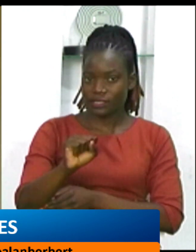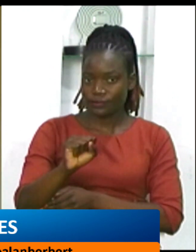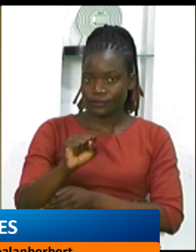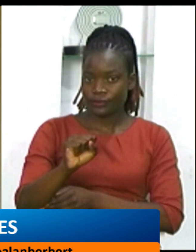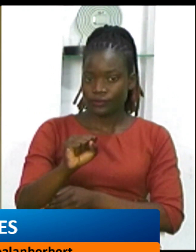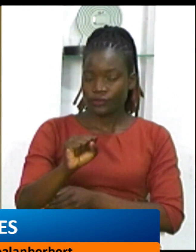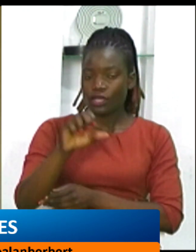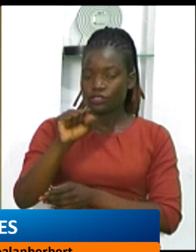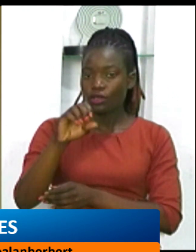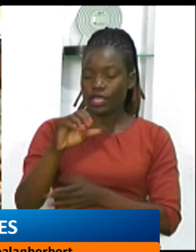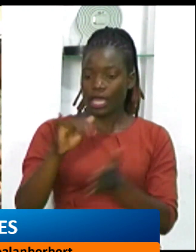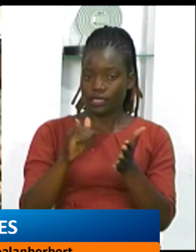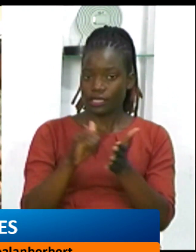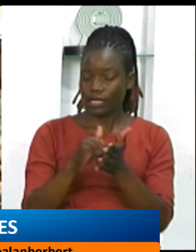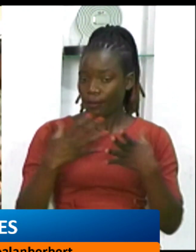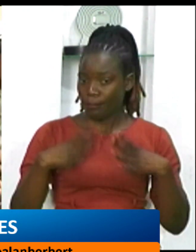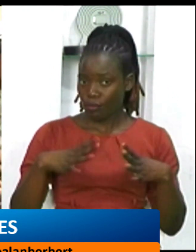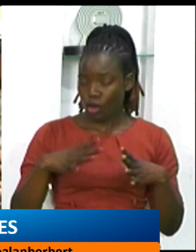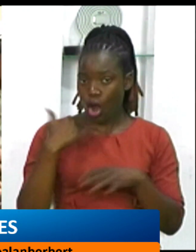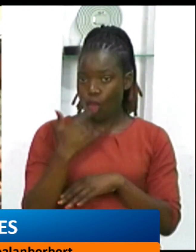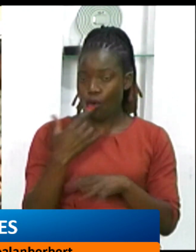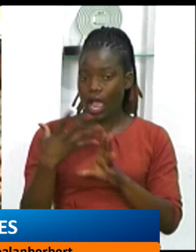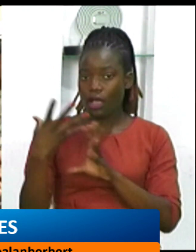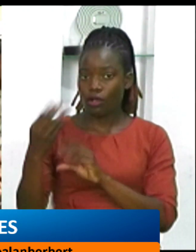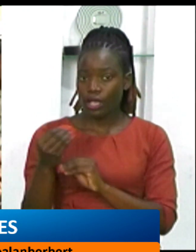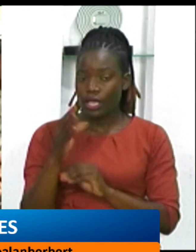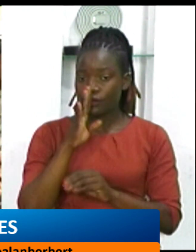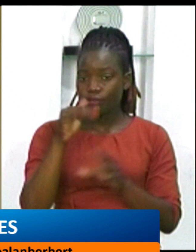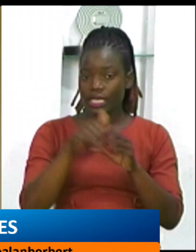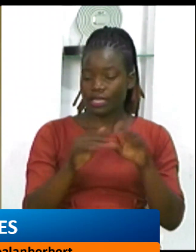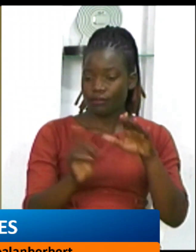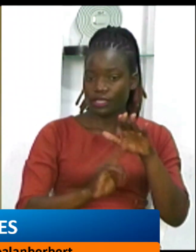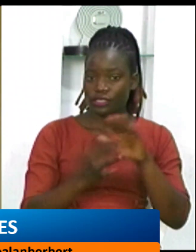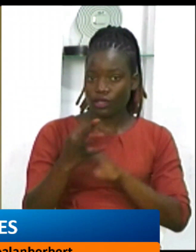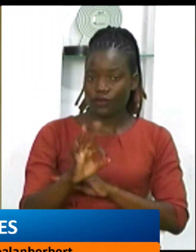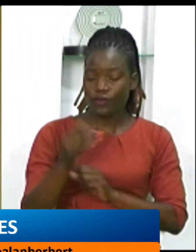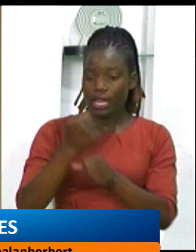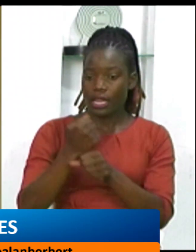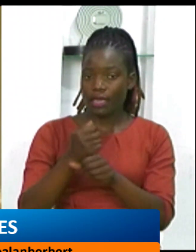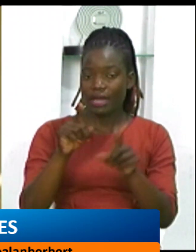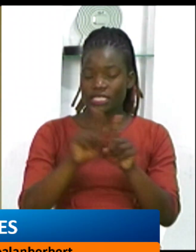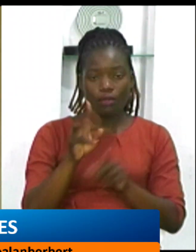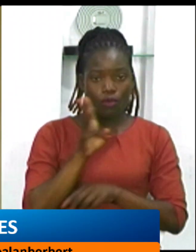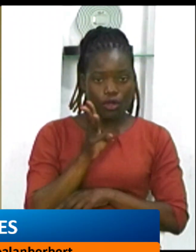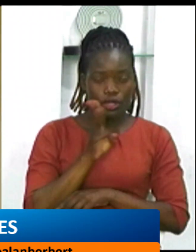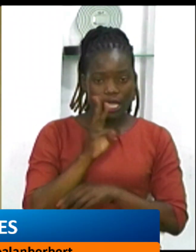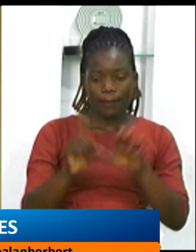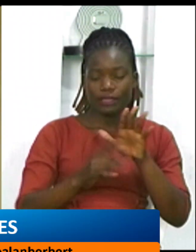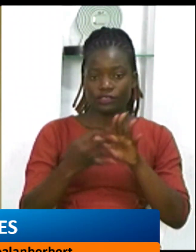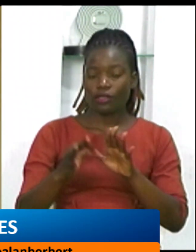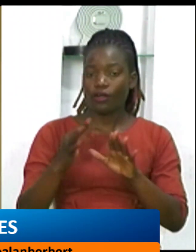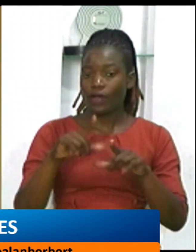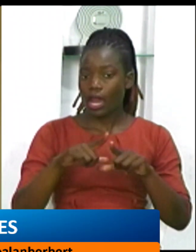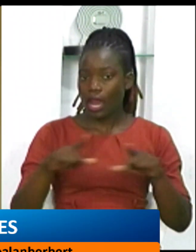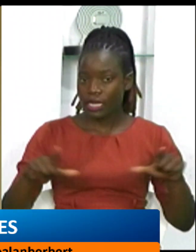so that even those people who are going to be in the Ministry of Labor, Ministry of Water, Ministry of Lands,